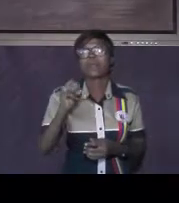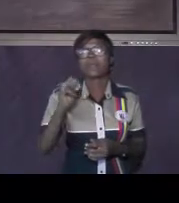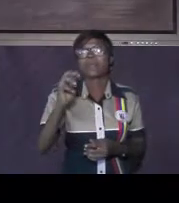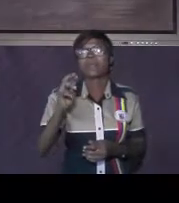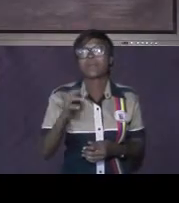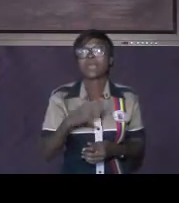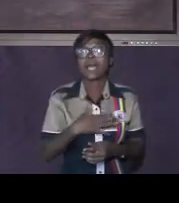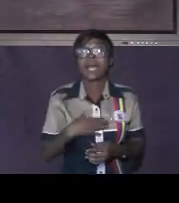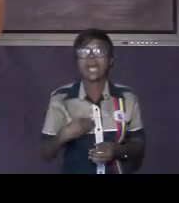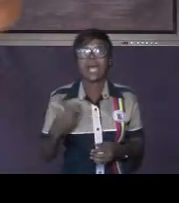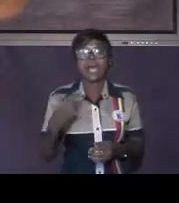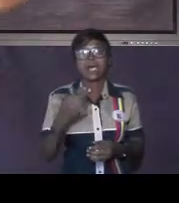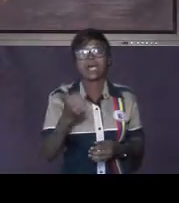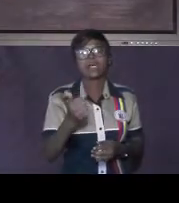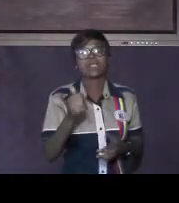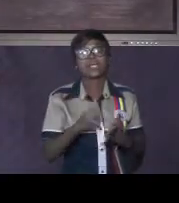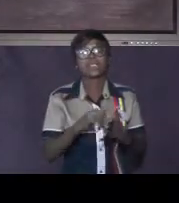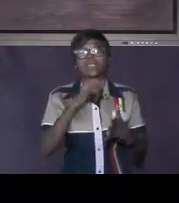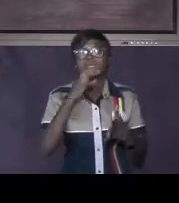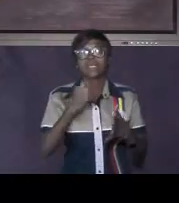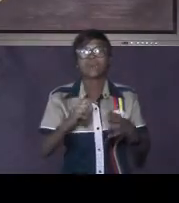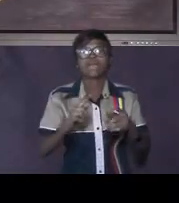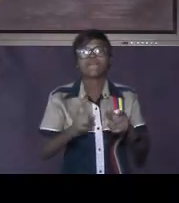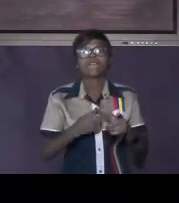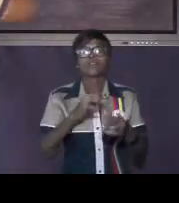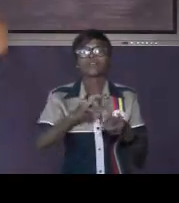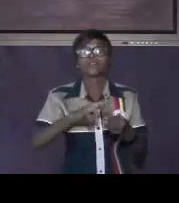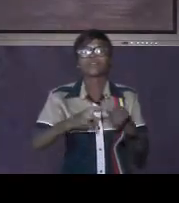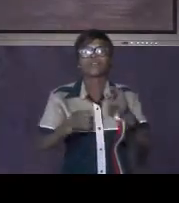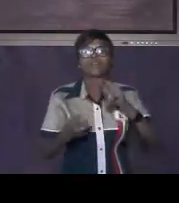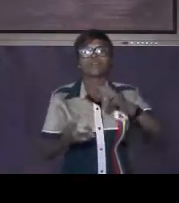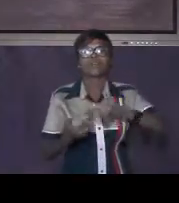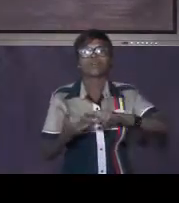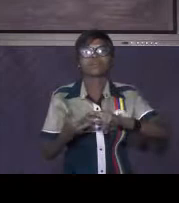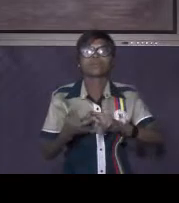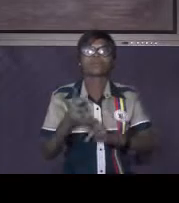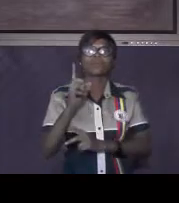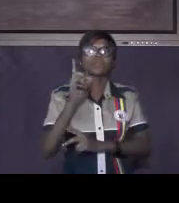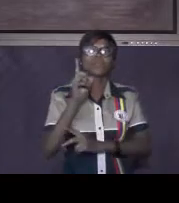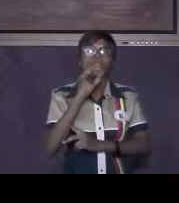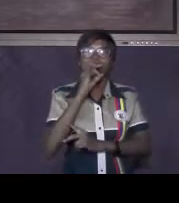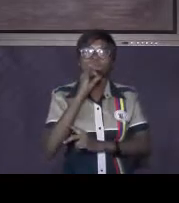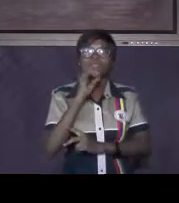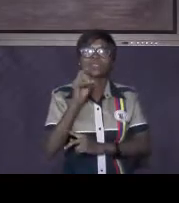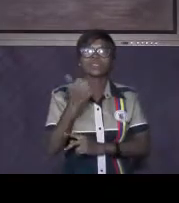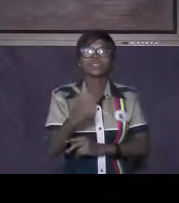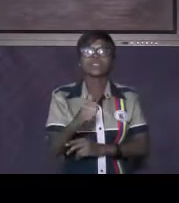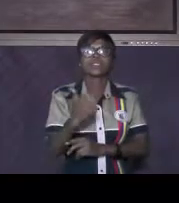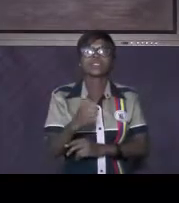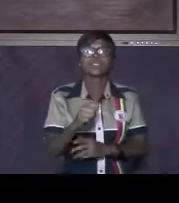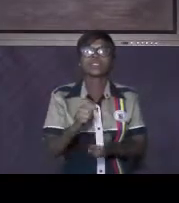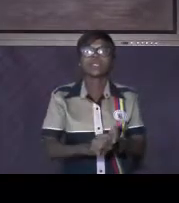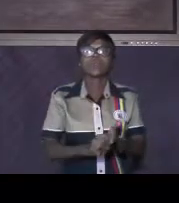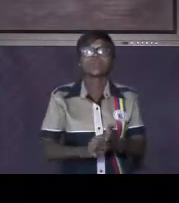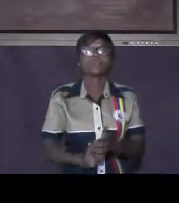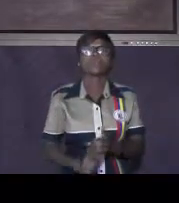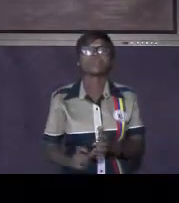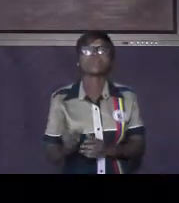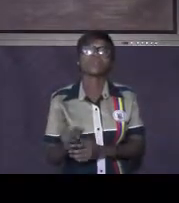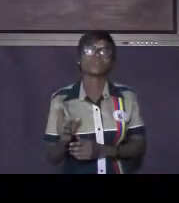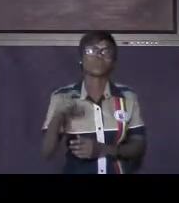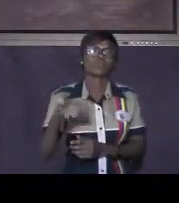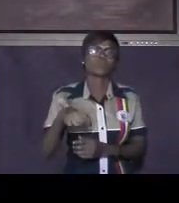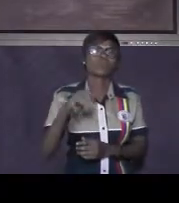and hectares. And that is the first relationship. 1 hectare is 10,000 square meters. So we use that and write it